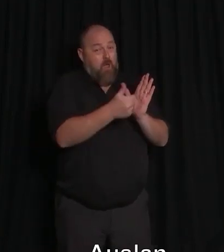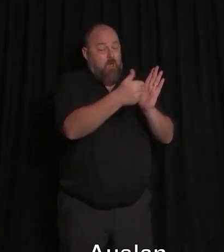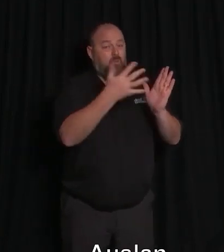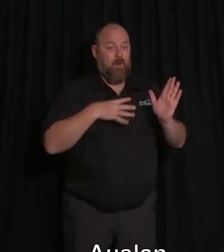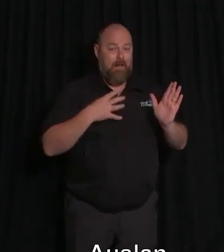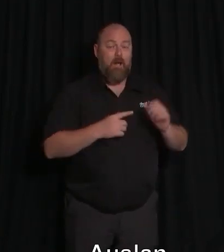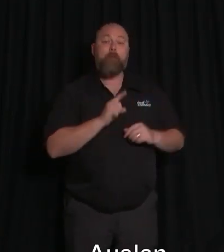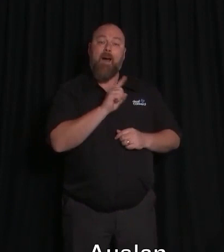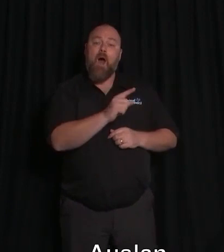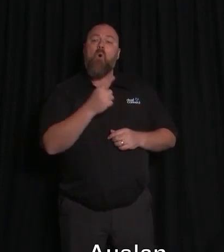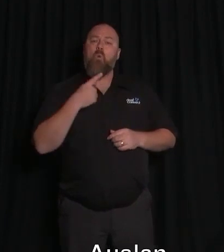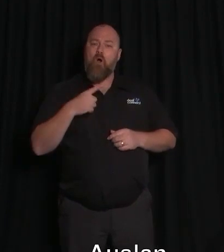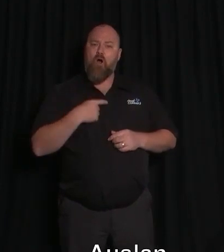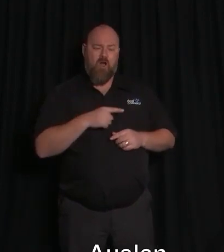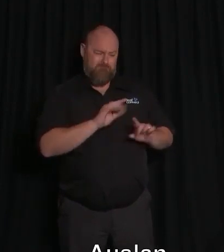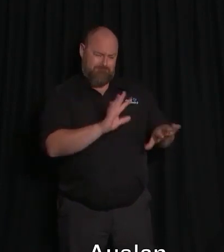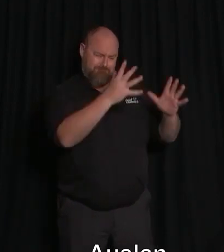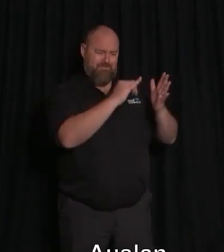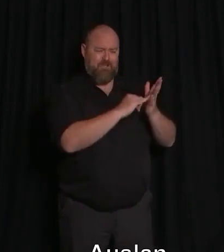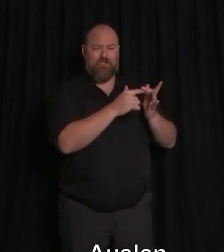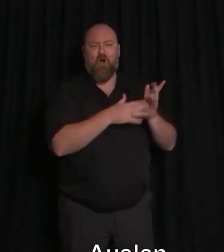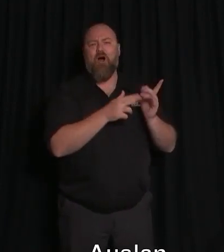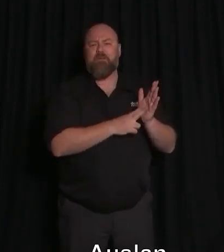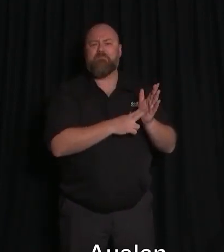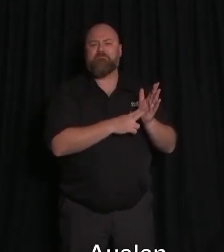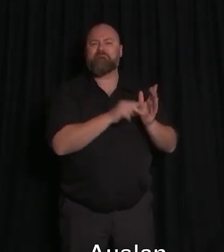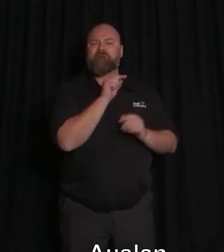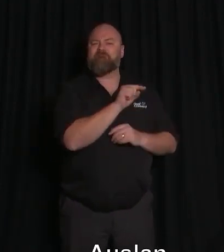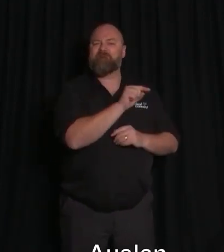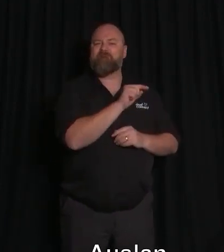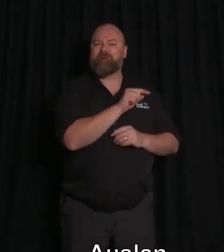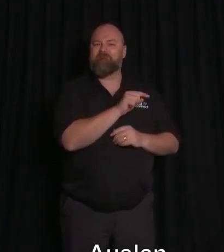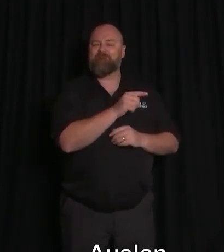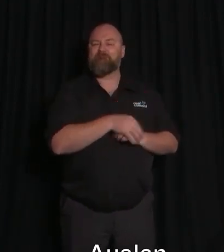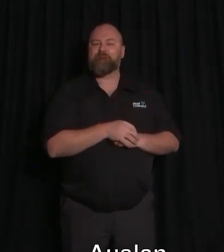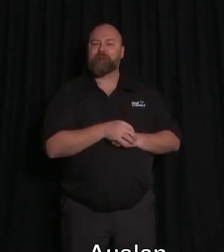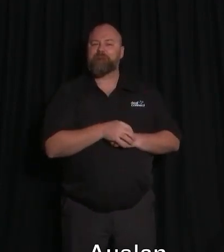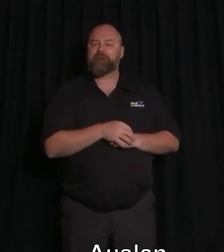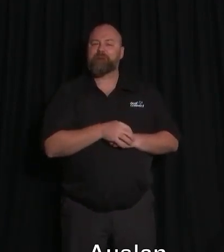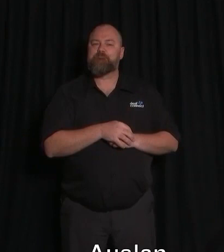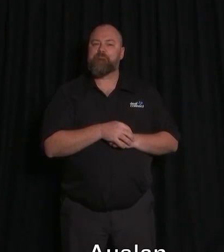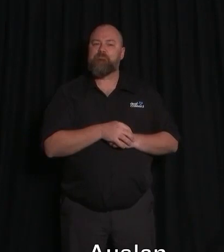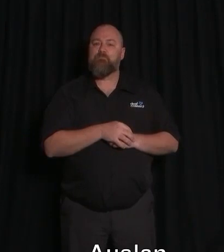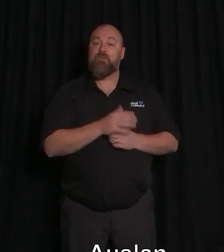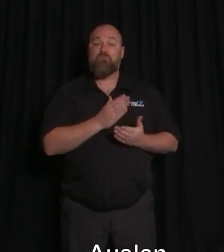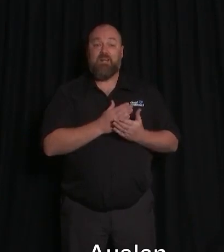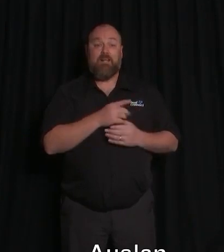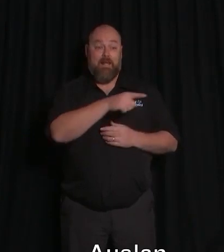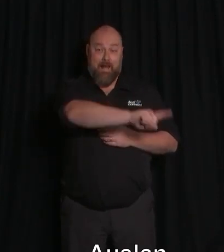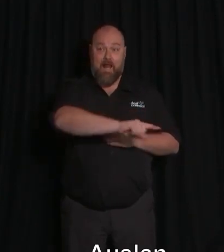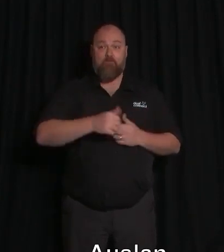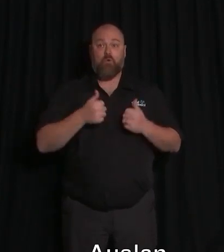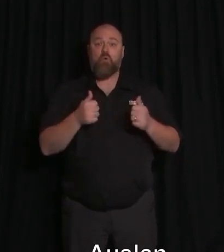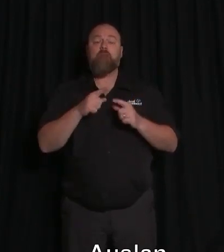laid the basis for that. In a way, Simon laid the basis for the wonderful judgment of Justice Leburu